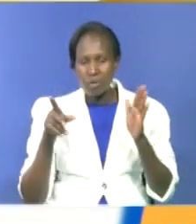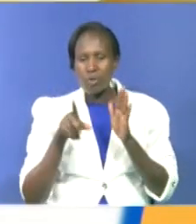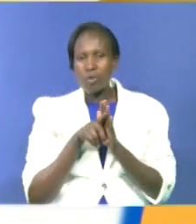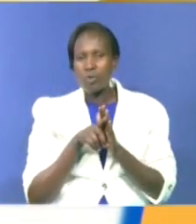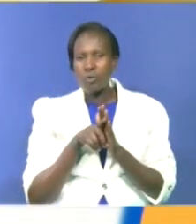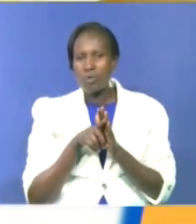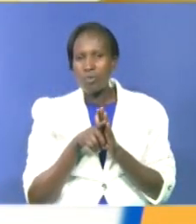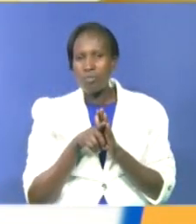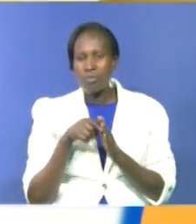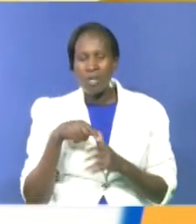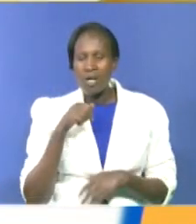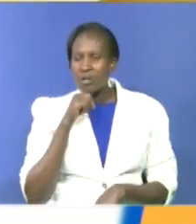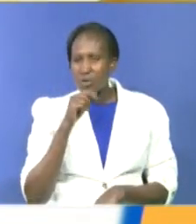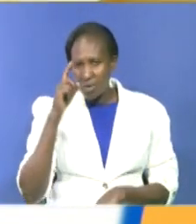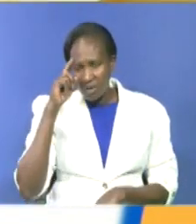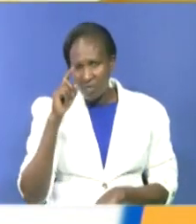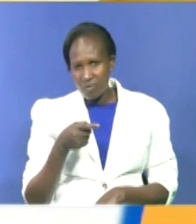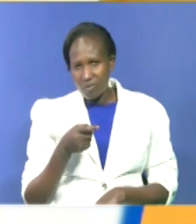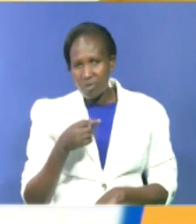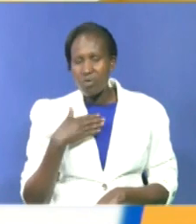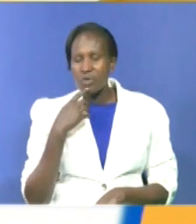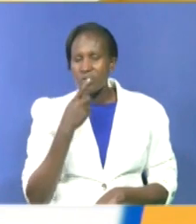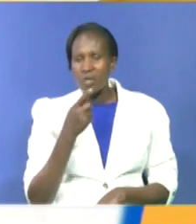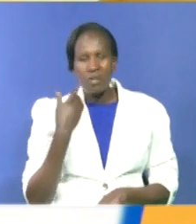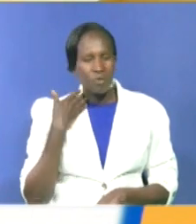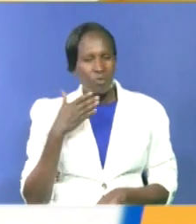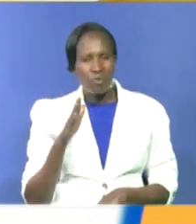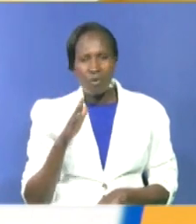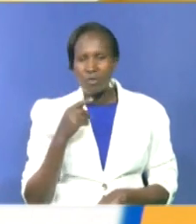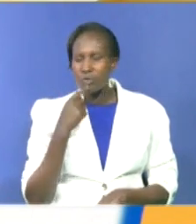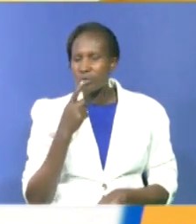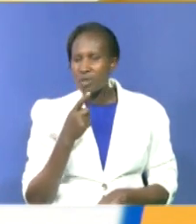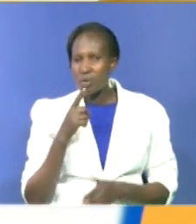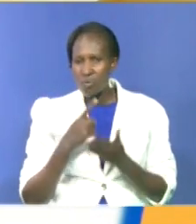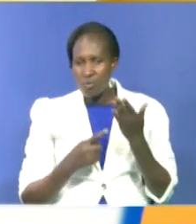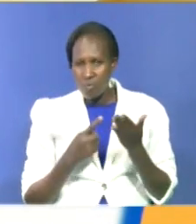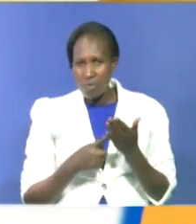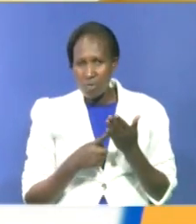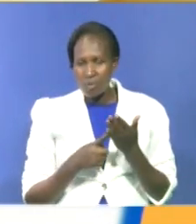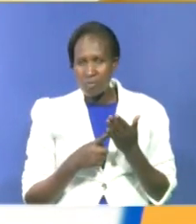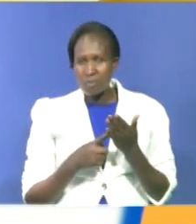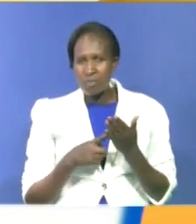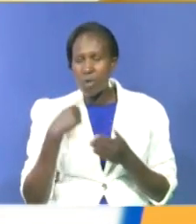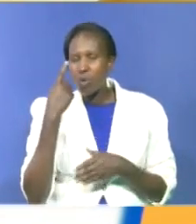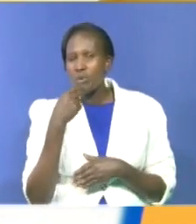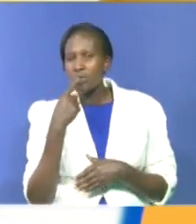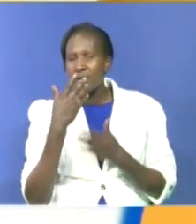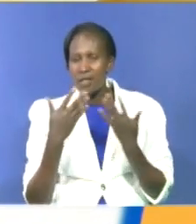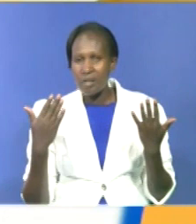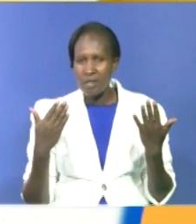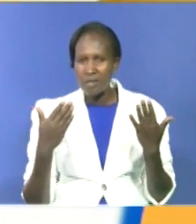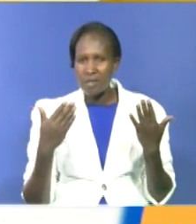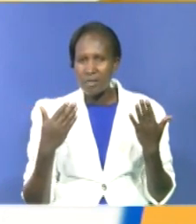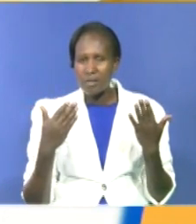I am not denying, and let me tell you, I do not want to be a presumptuous public servant who says things because they are